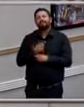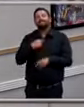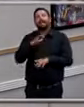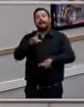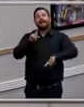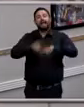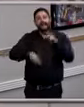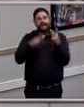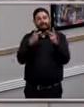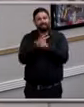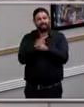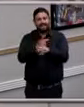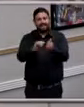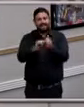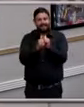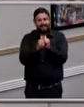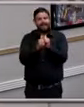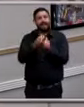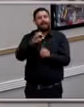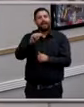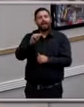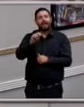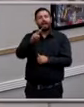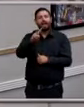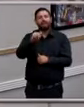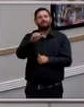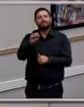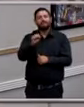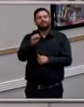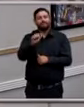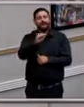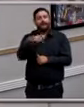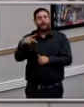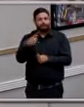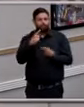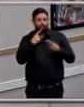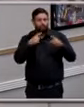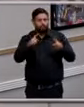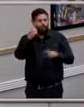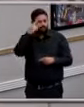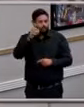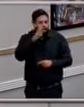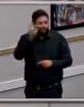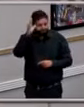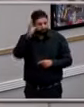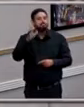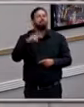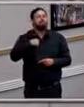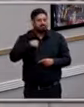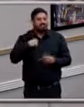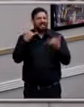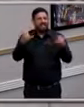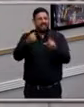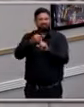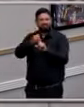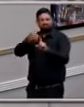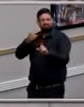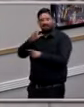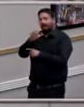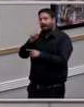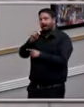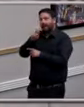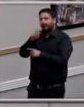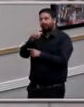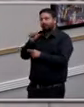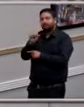out how to get my parent Canvas app to work. So let me tell you a little bit about how the Canvas app works.